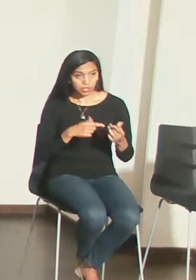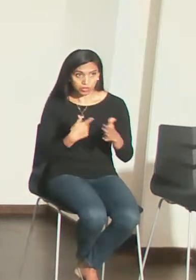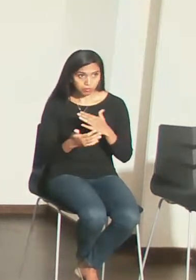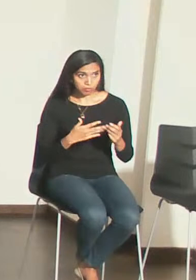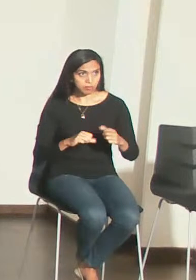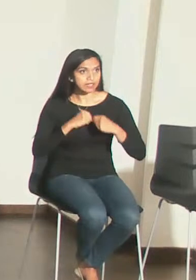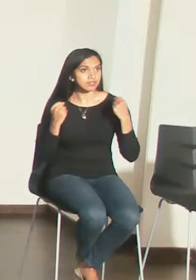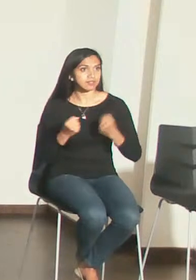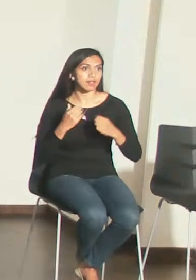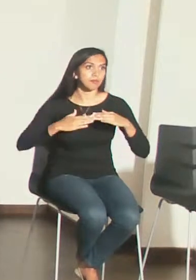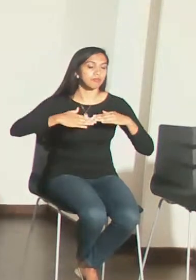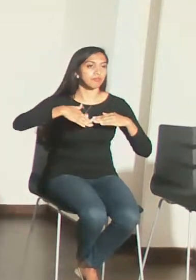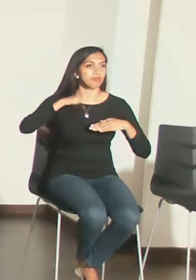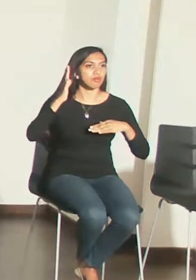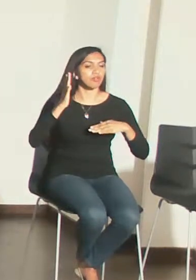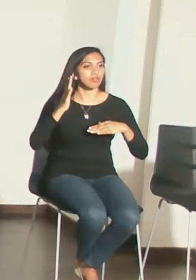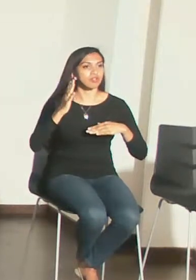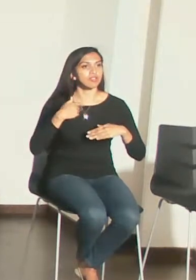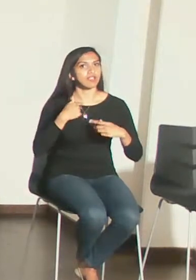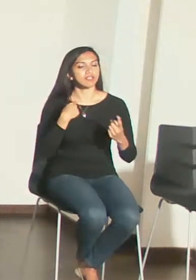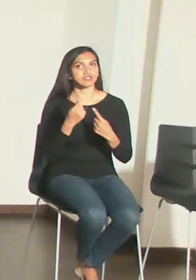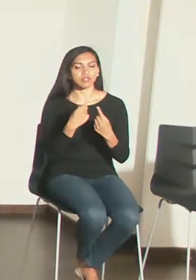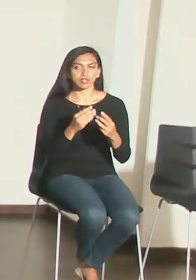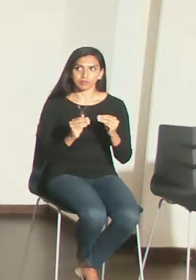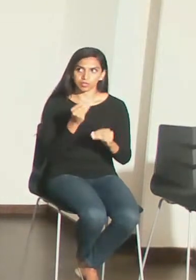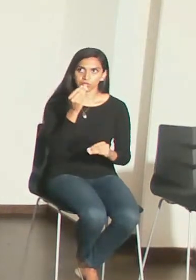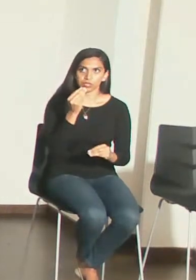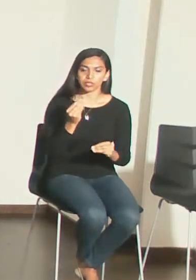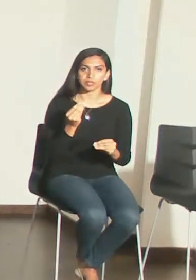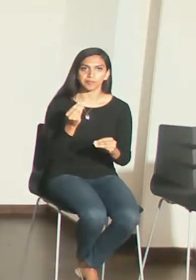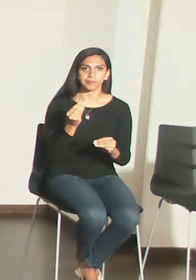bhakti poems, for example. They talk about just sort of,